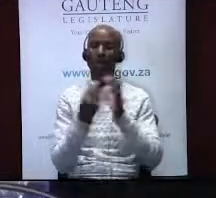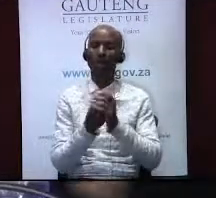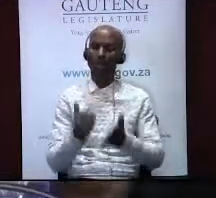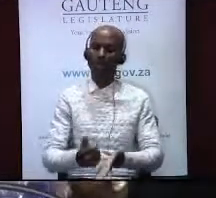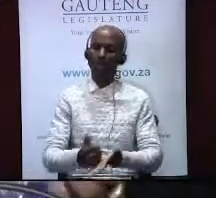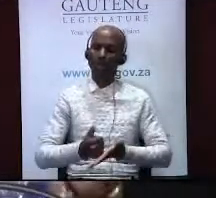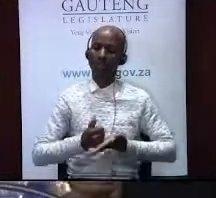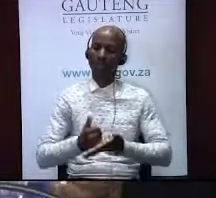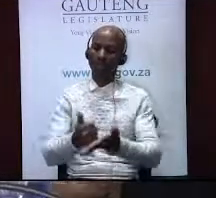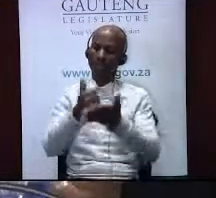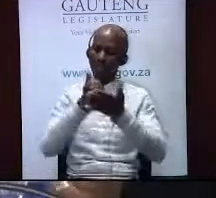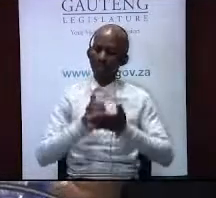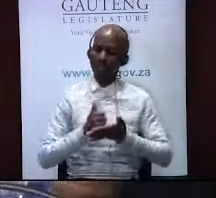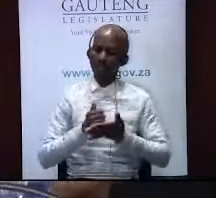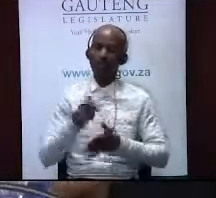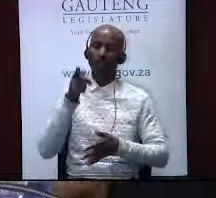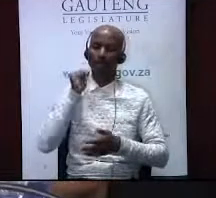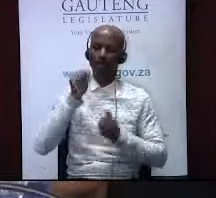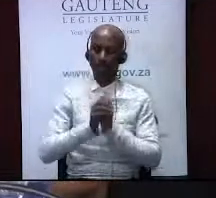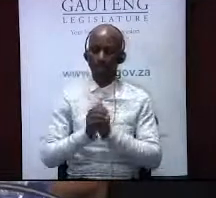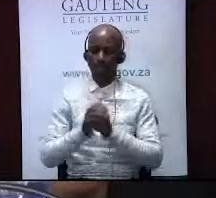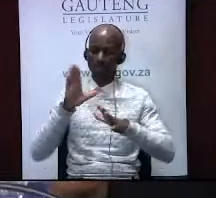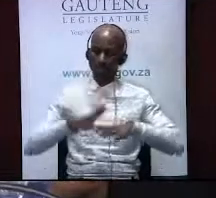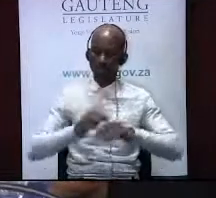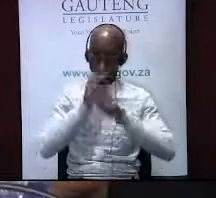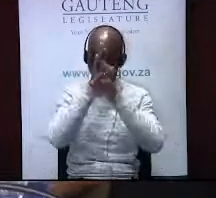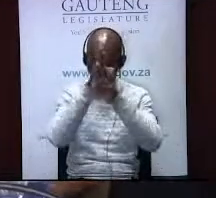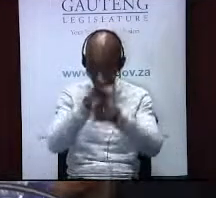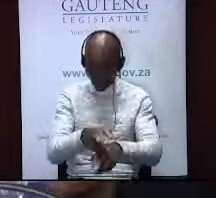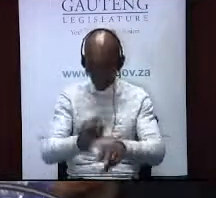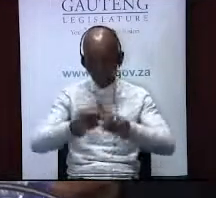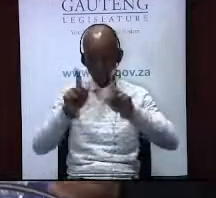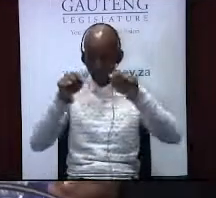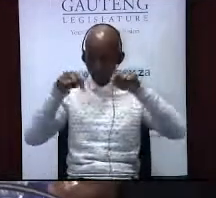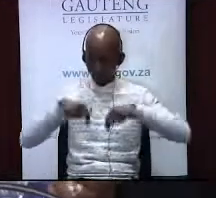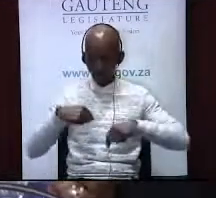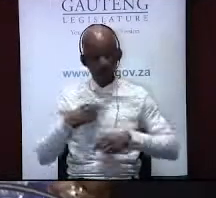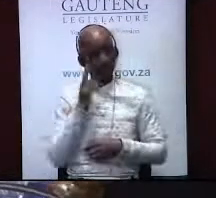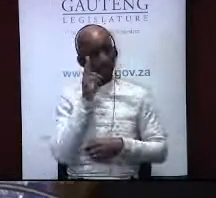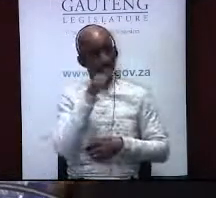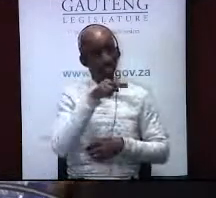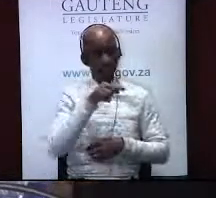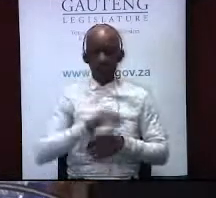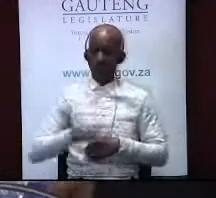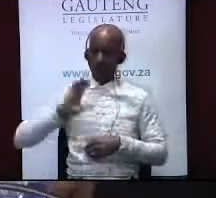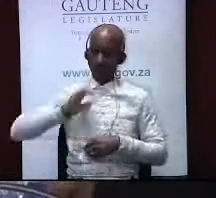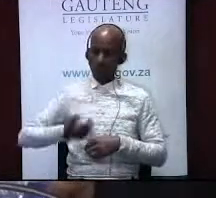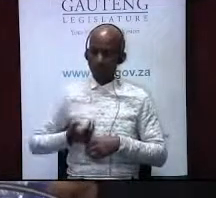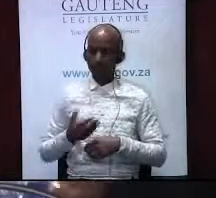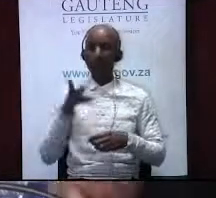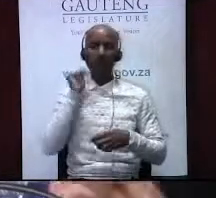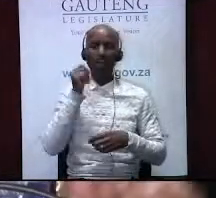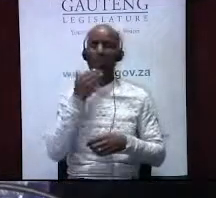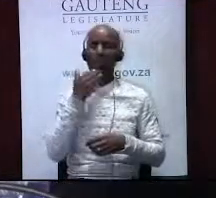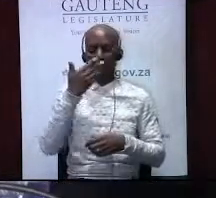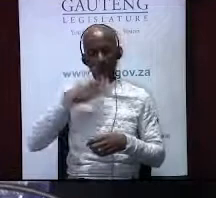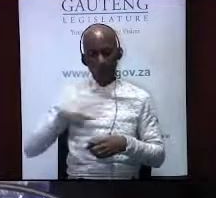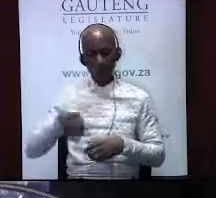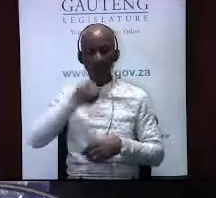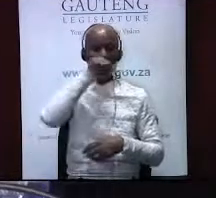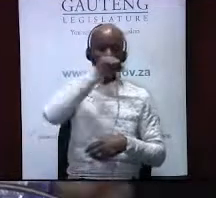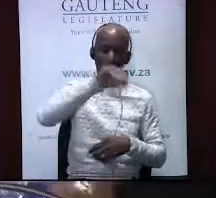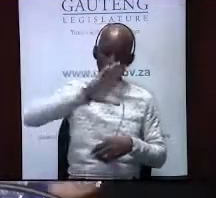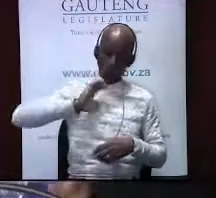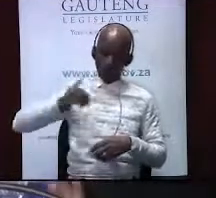of even men of integrity. But today we see men who want favors for women to